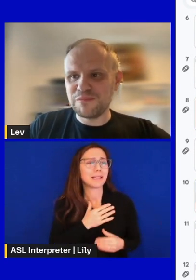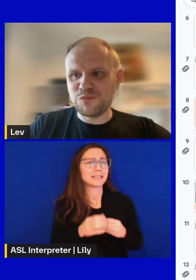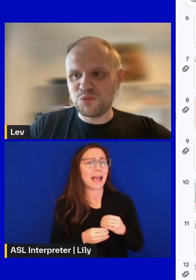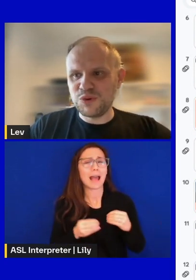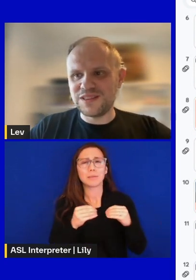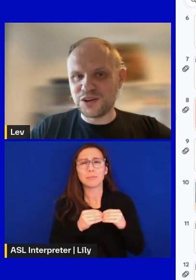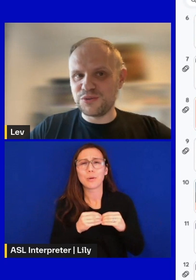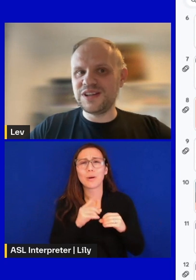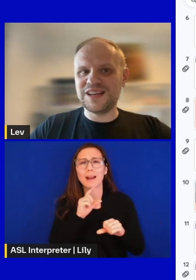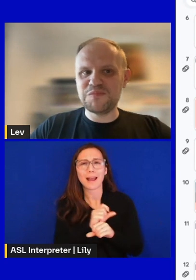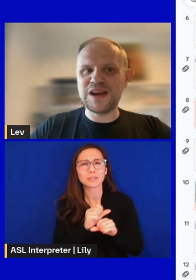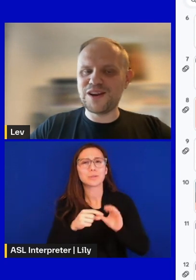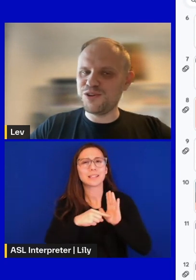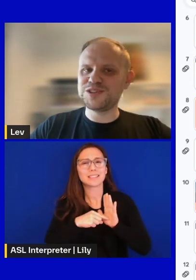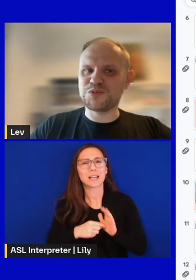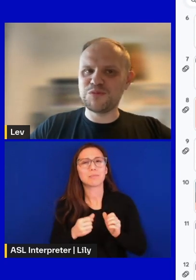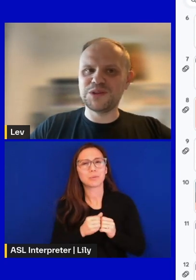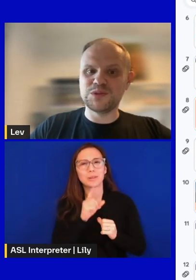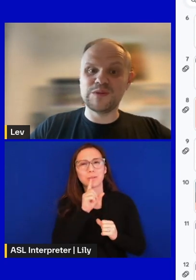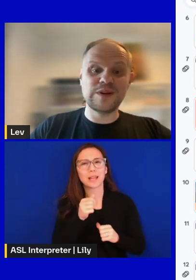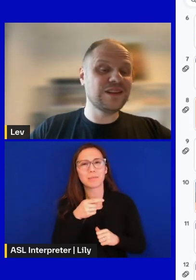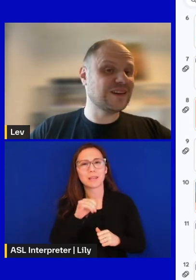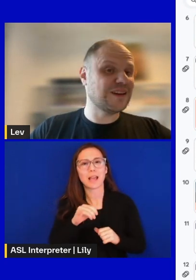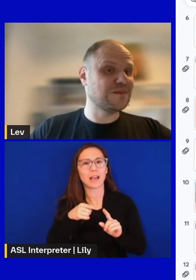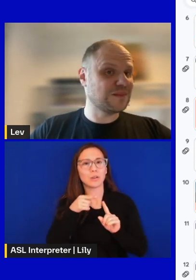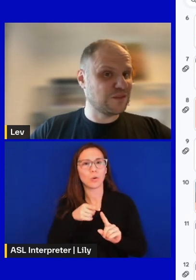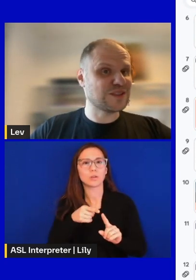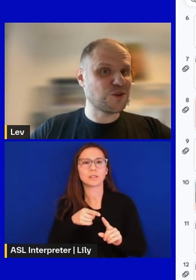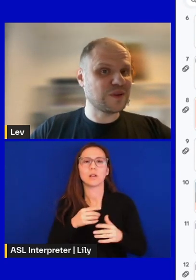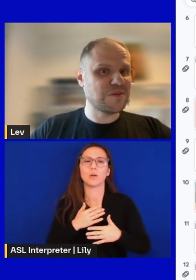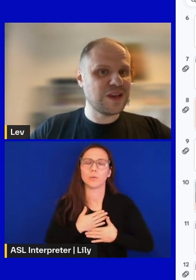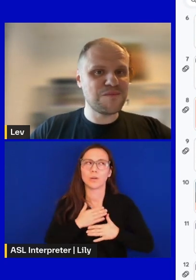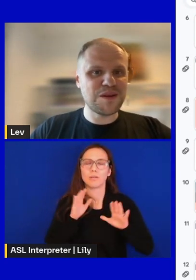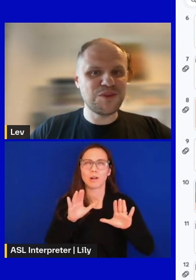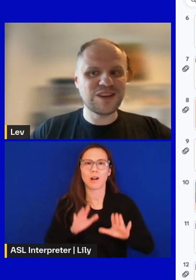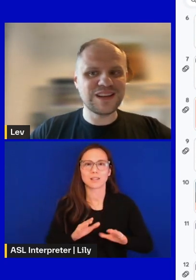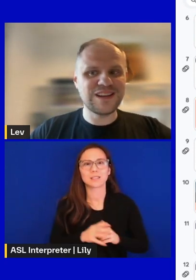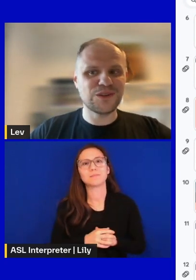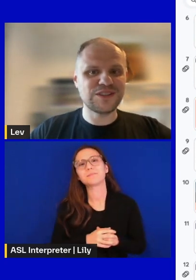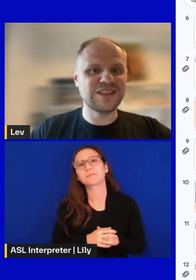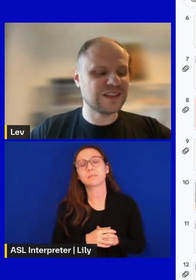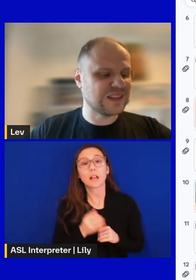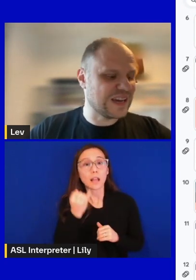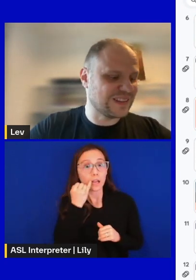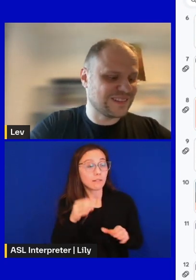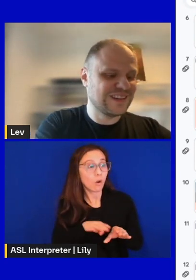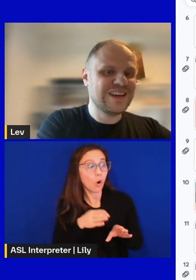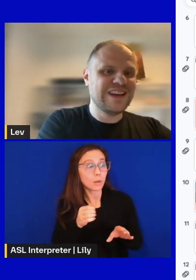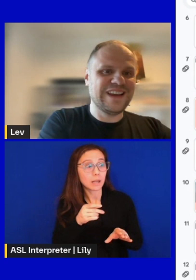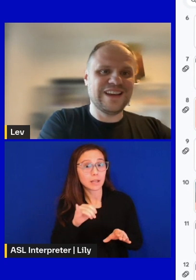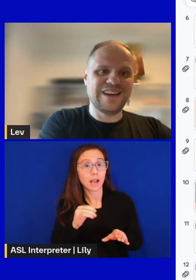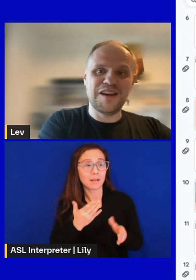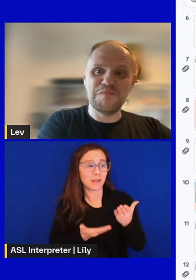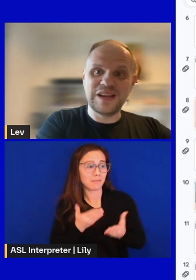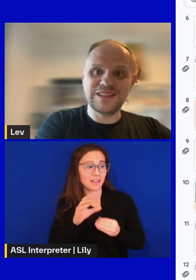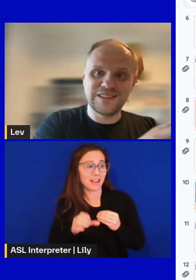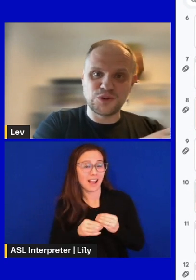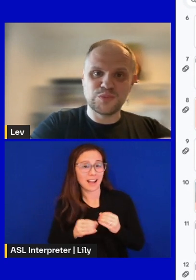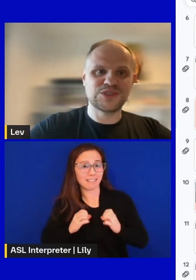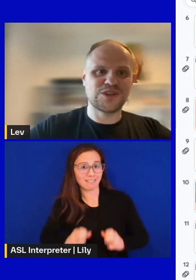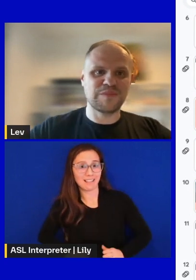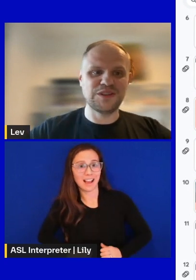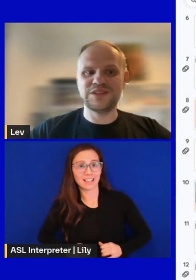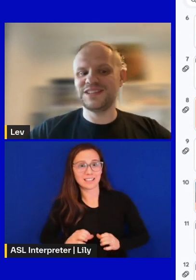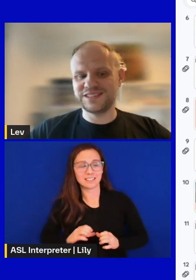example with the real API calls, probably it would be great. And if it's open API, maybe you can add already the client embedded